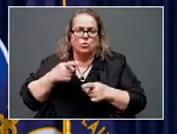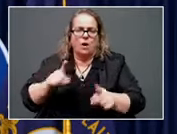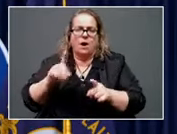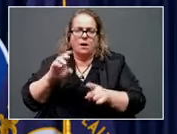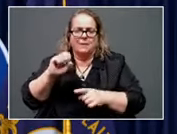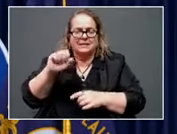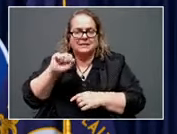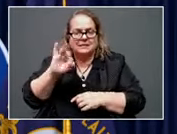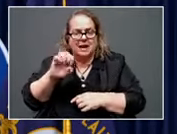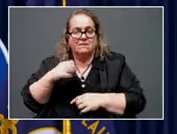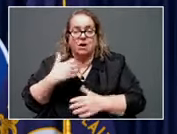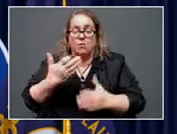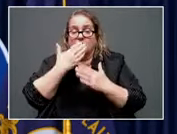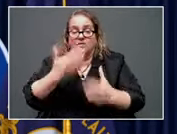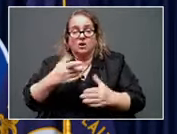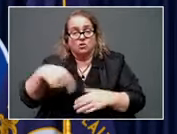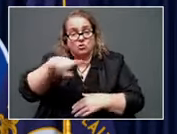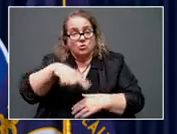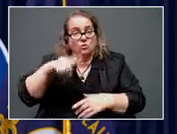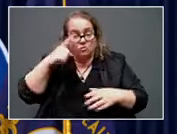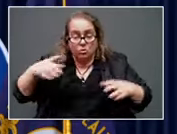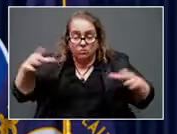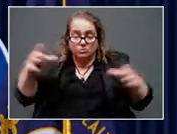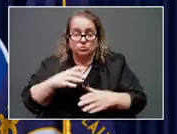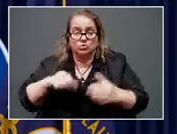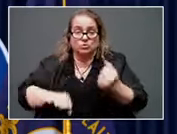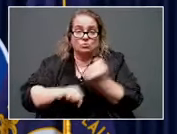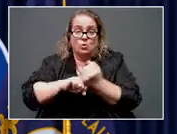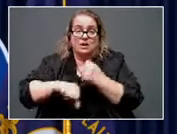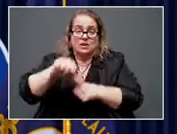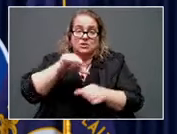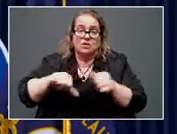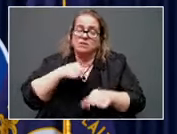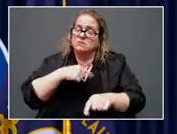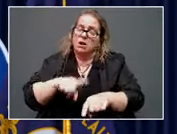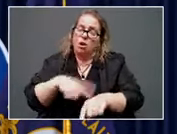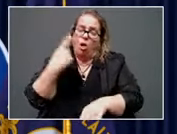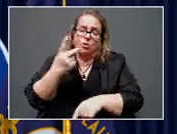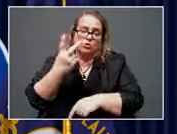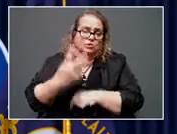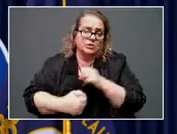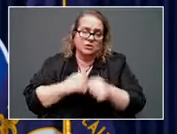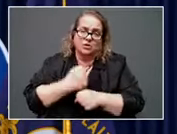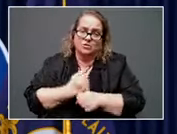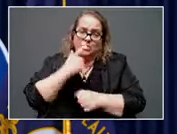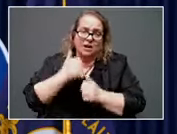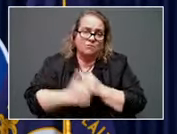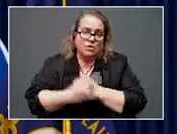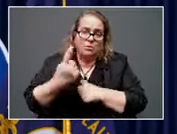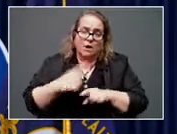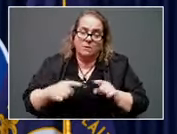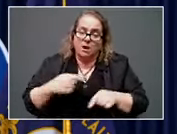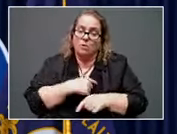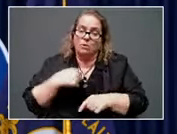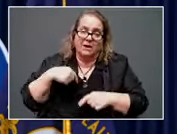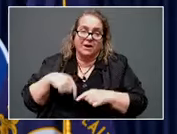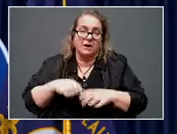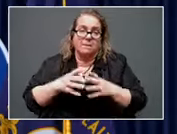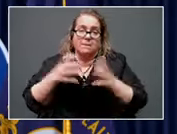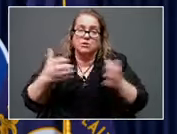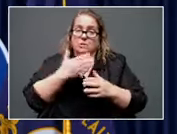pulling together and supporting each other. It has been a long 2 years for everybody. But we are at a much better place. And as I came over here today with